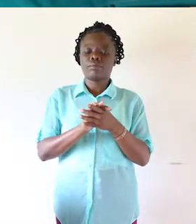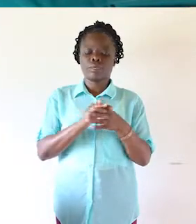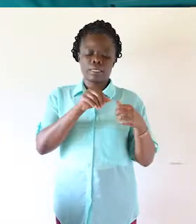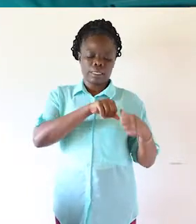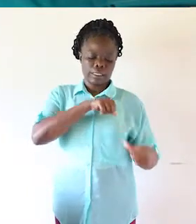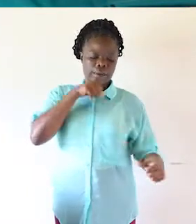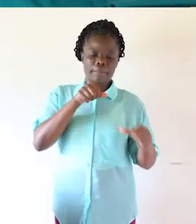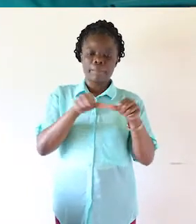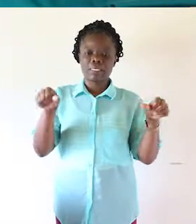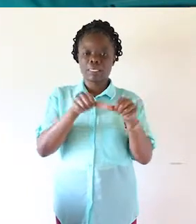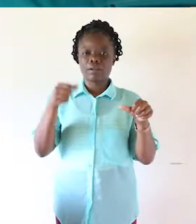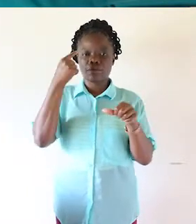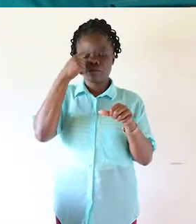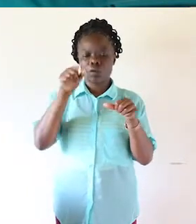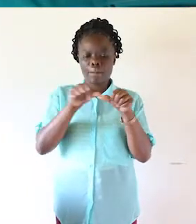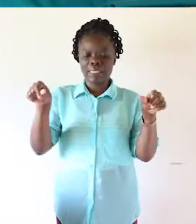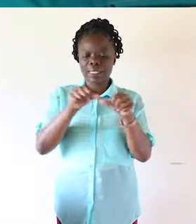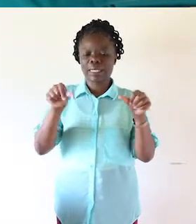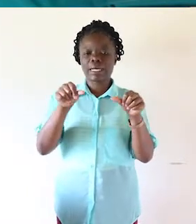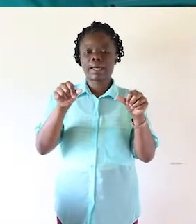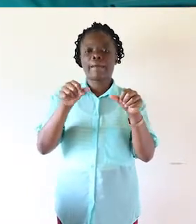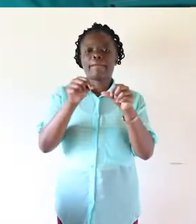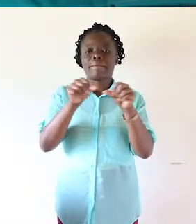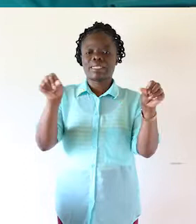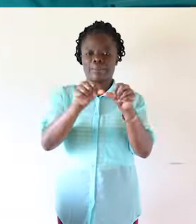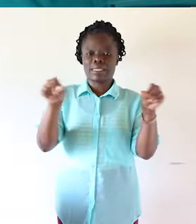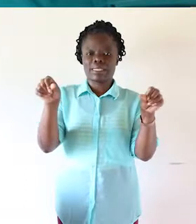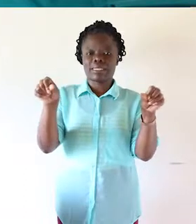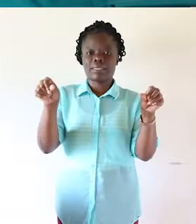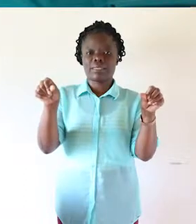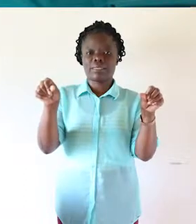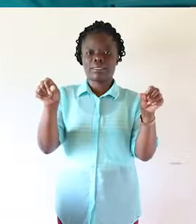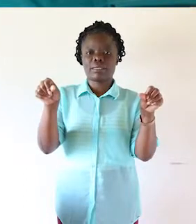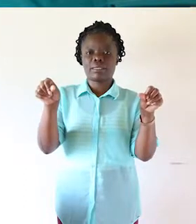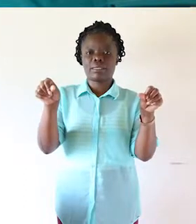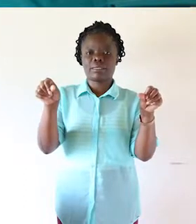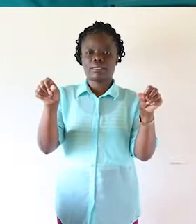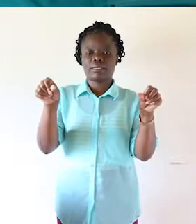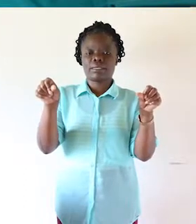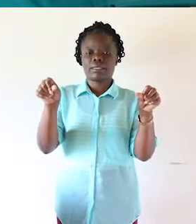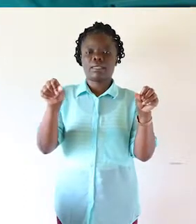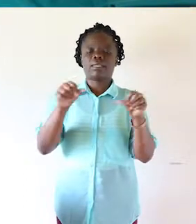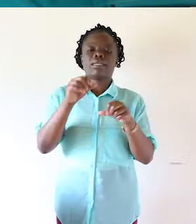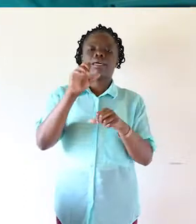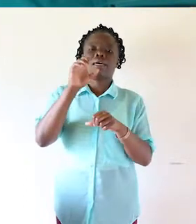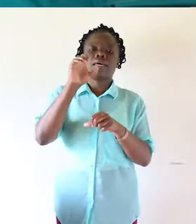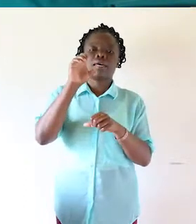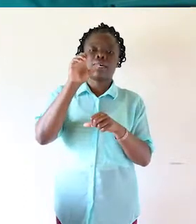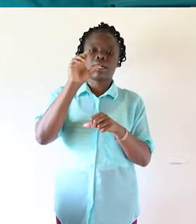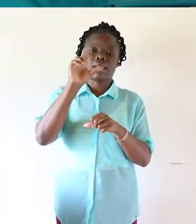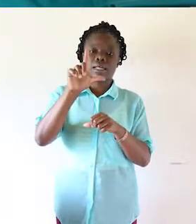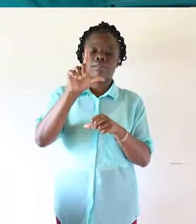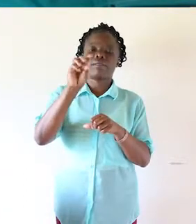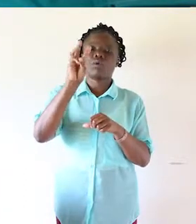Tape measure for measuring measurements of the bag, the length, the width, and all